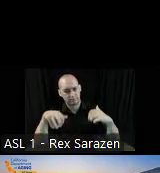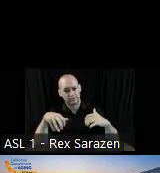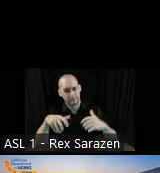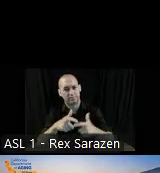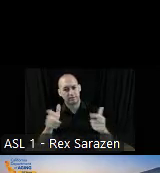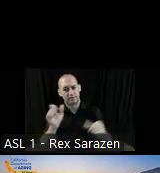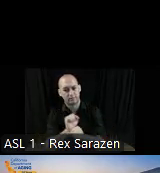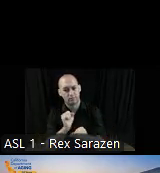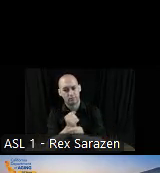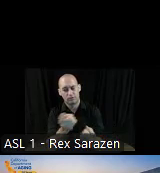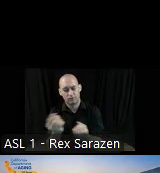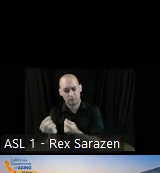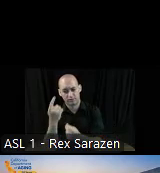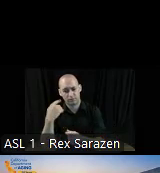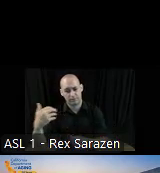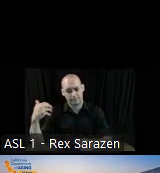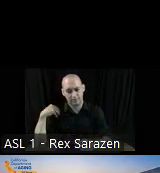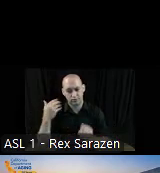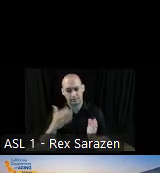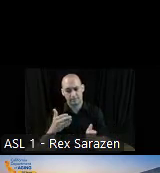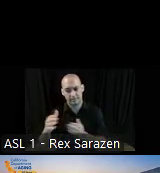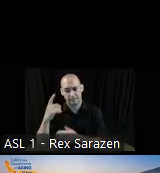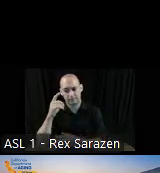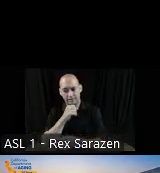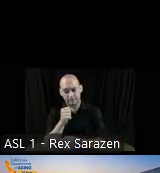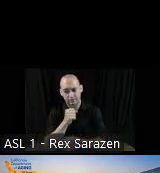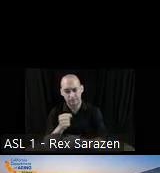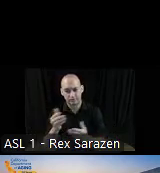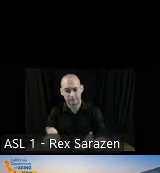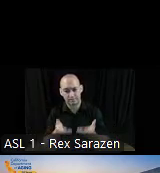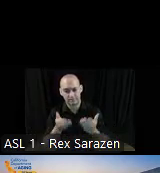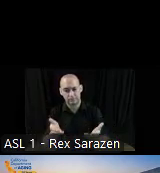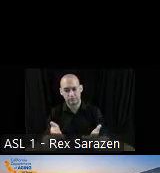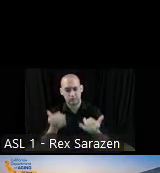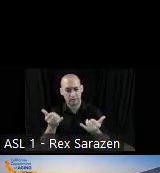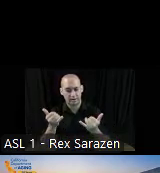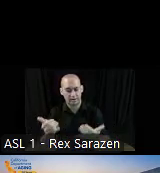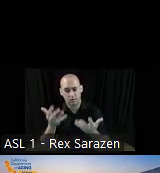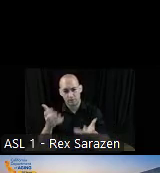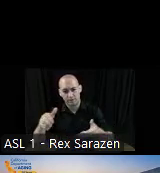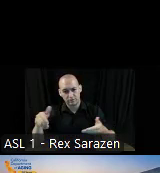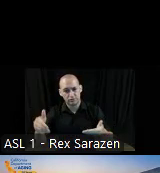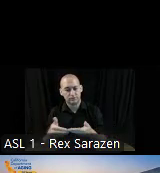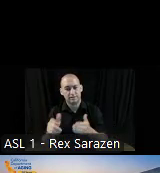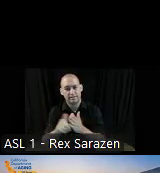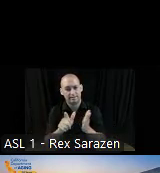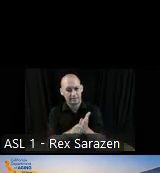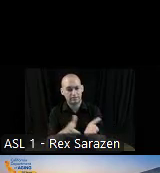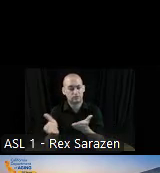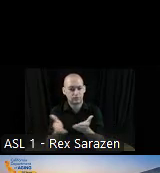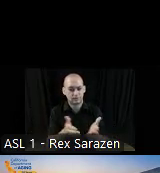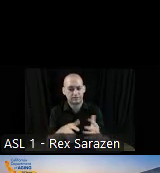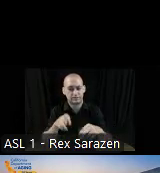doing for the Master Plan for Aging recommendations. So at this time, I'd like to introduce our Legal Services Chair, Vivian